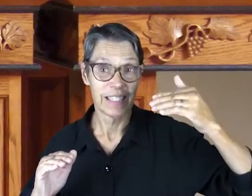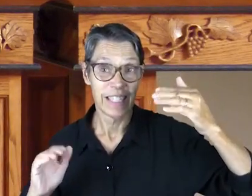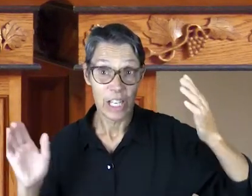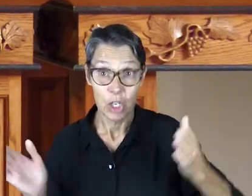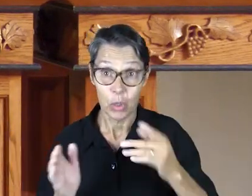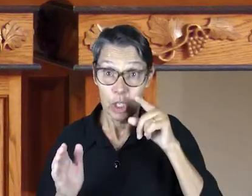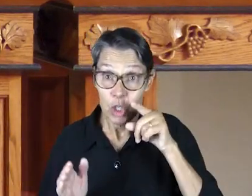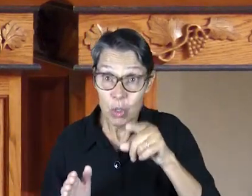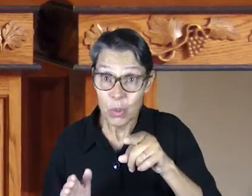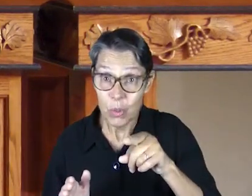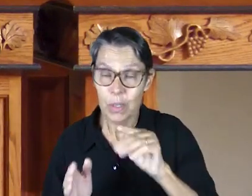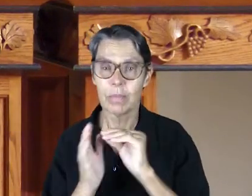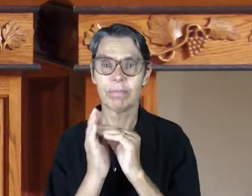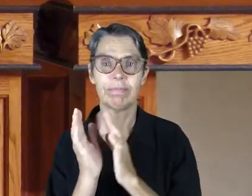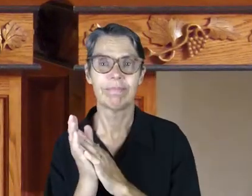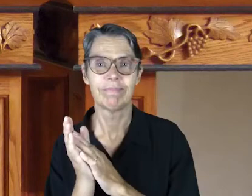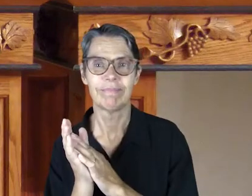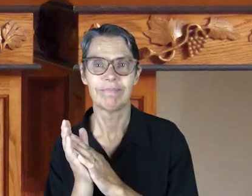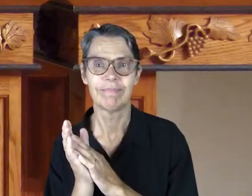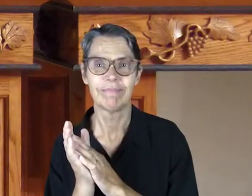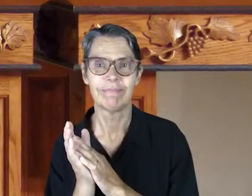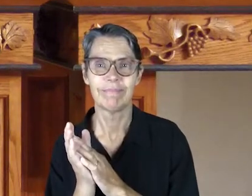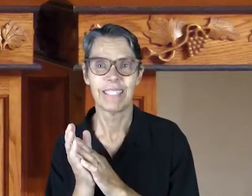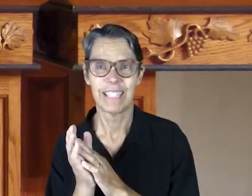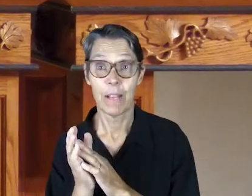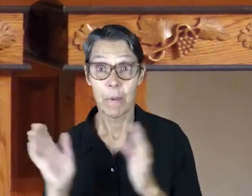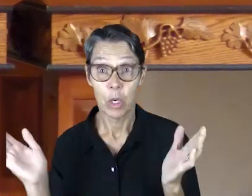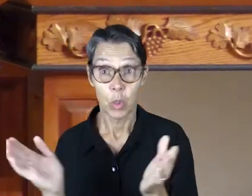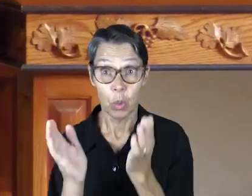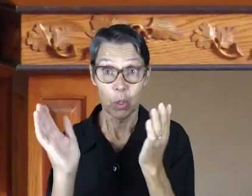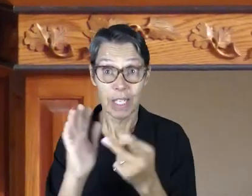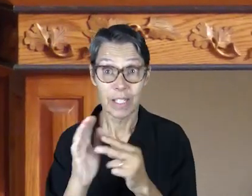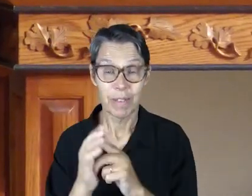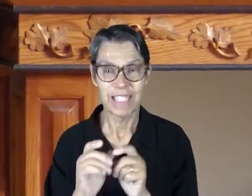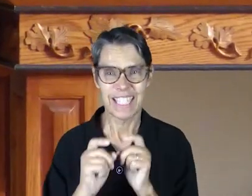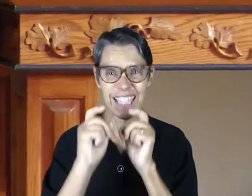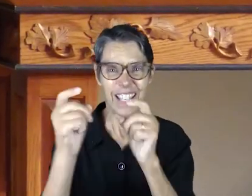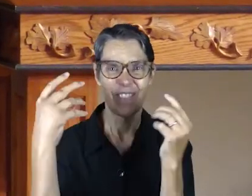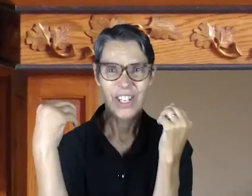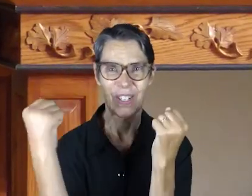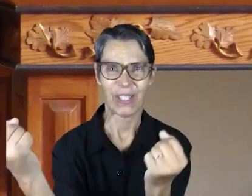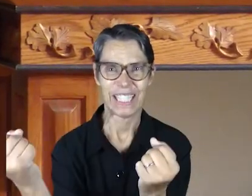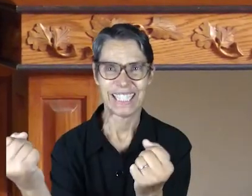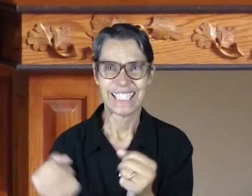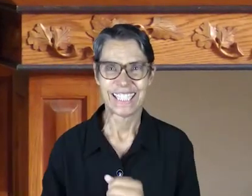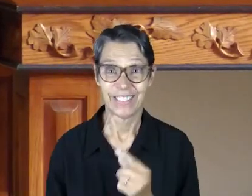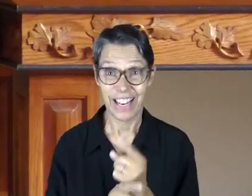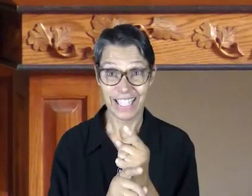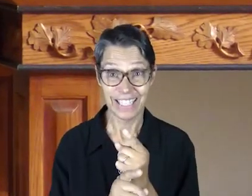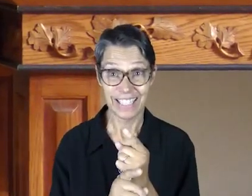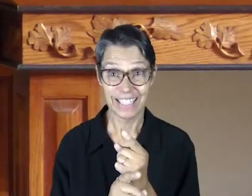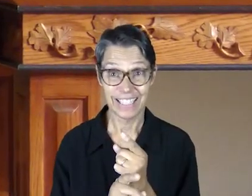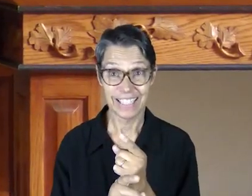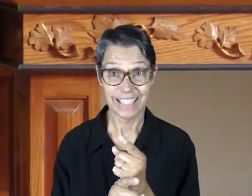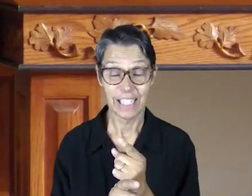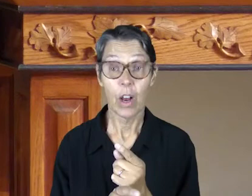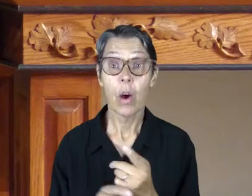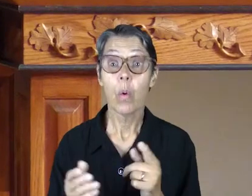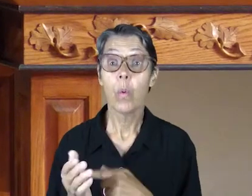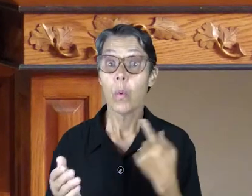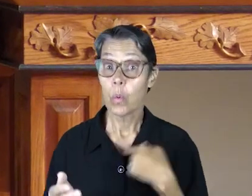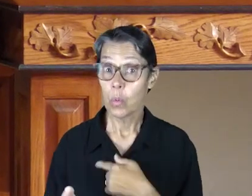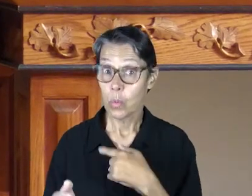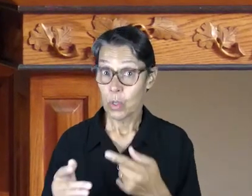encouraging, giving courage to another. Because you see, once we